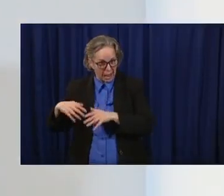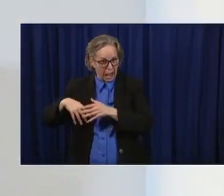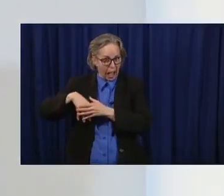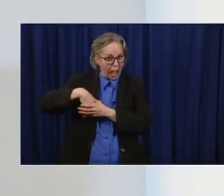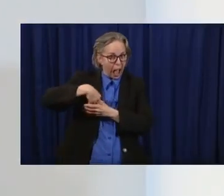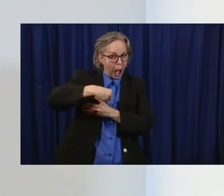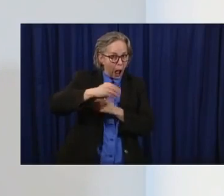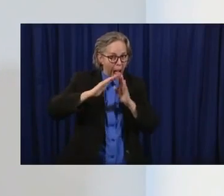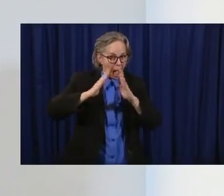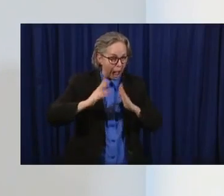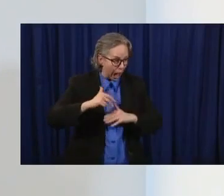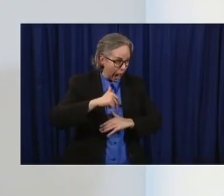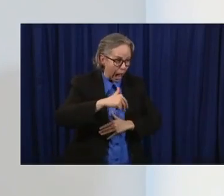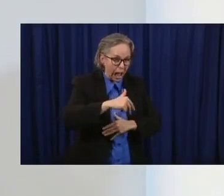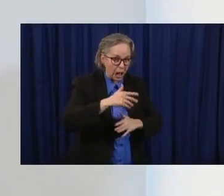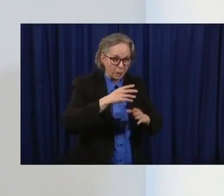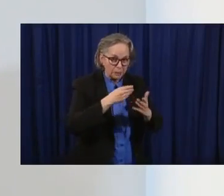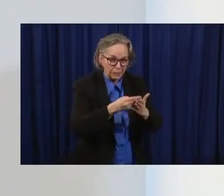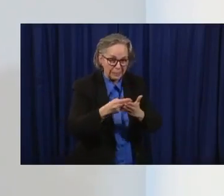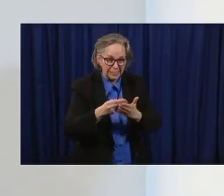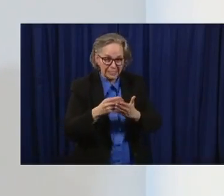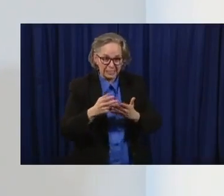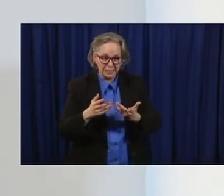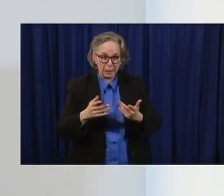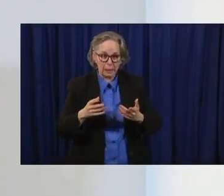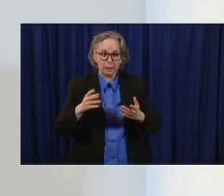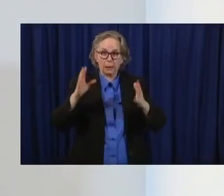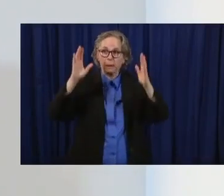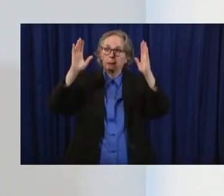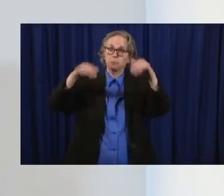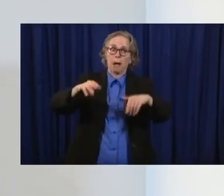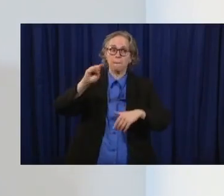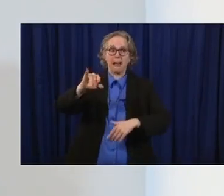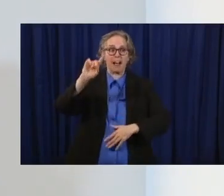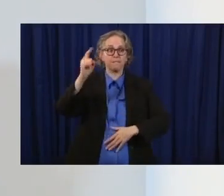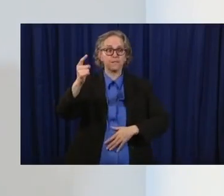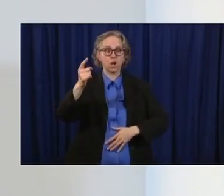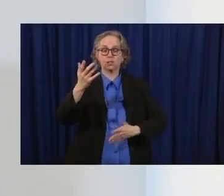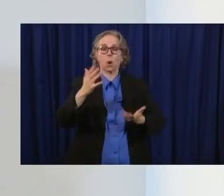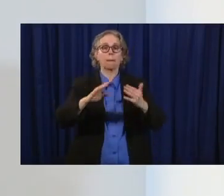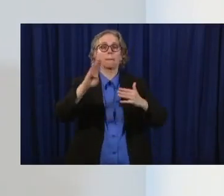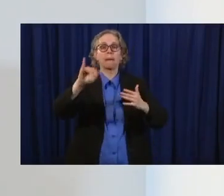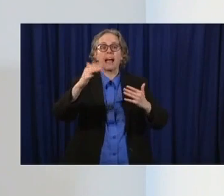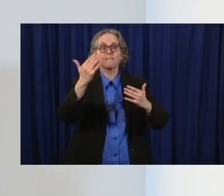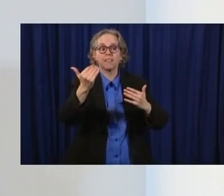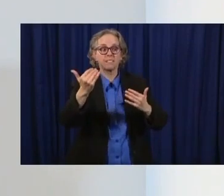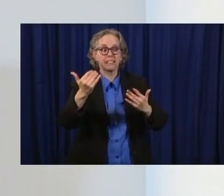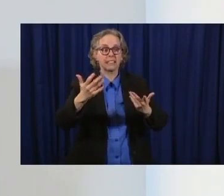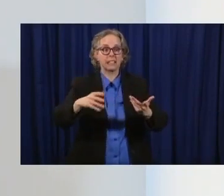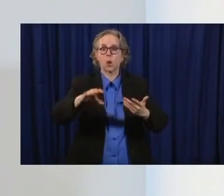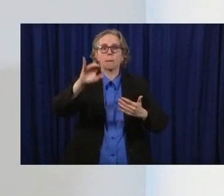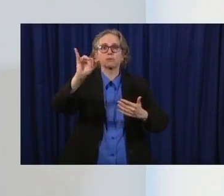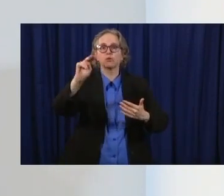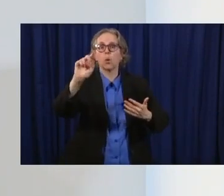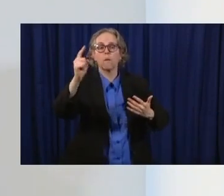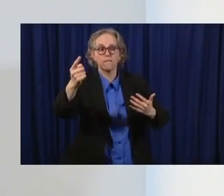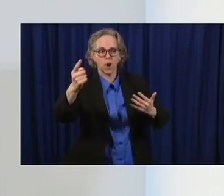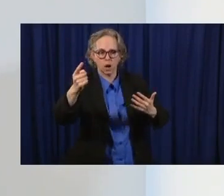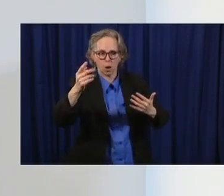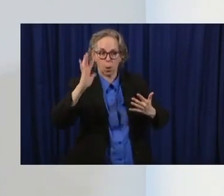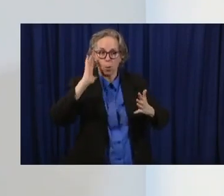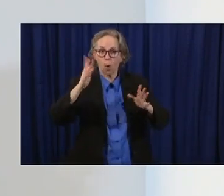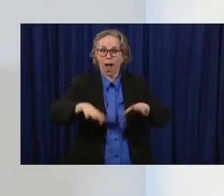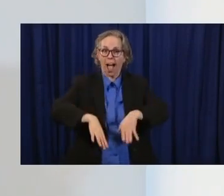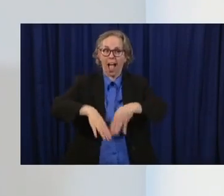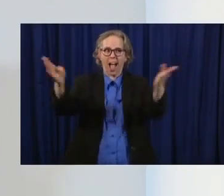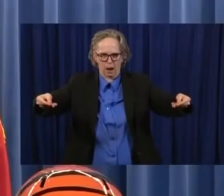that that on May 1 or May 15th or June 1 that the economic circumstances for the those folks, many of them are going